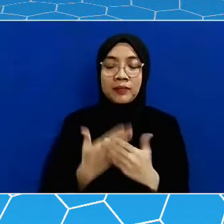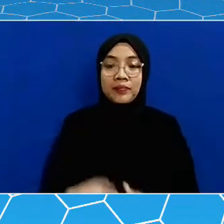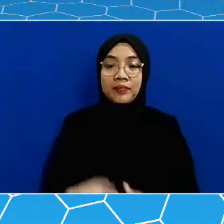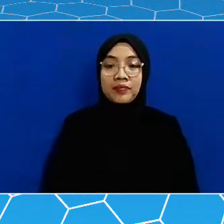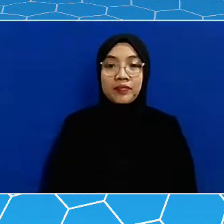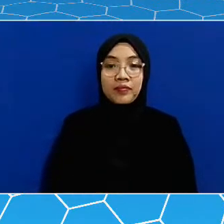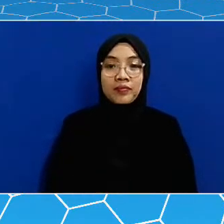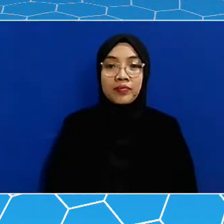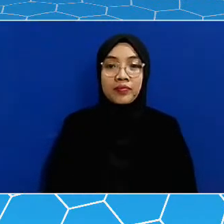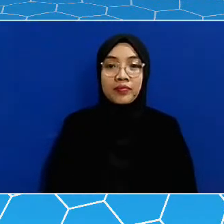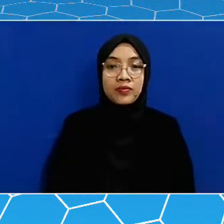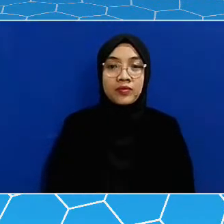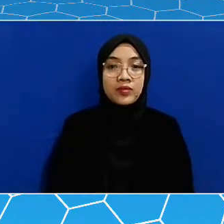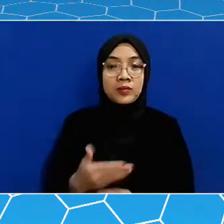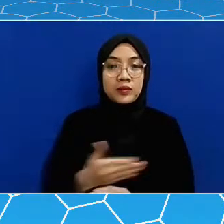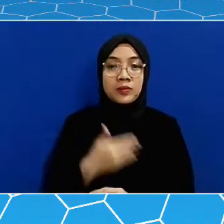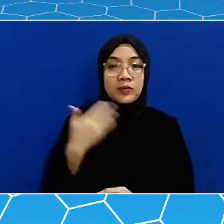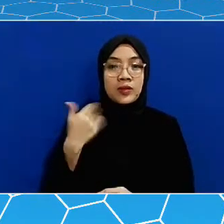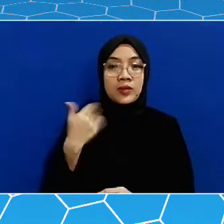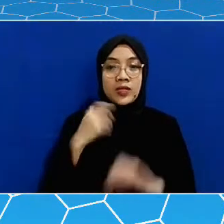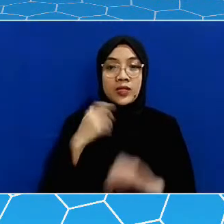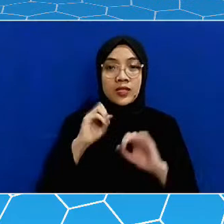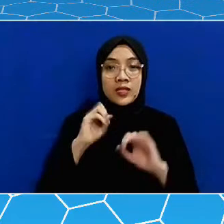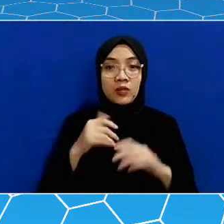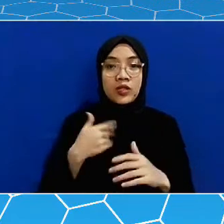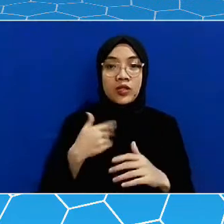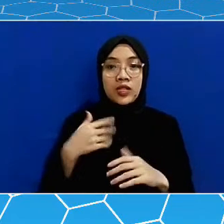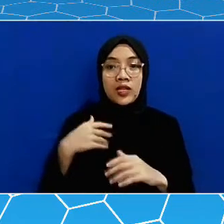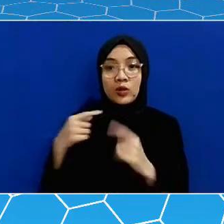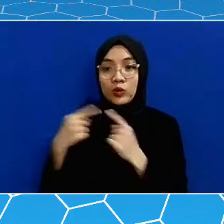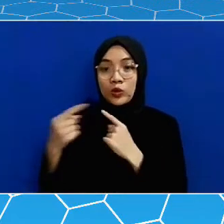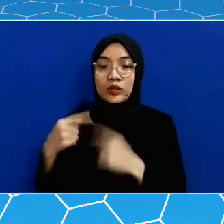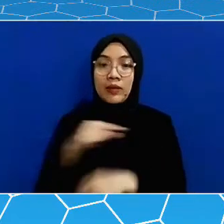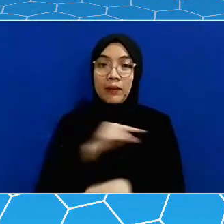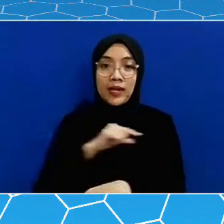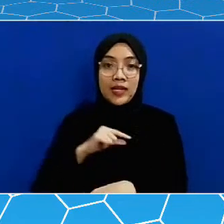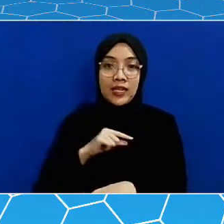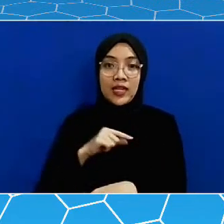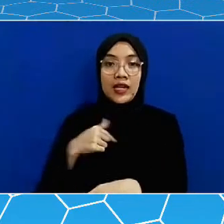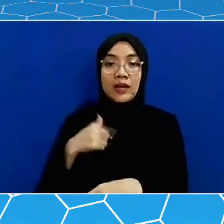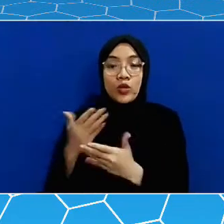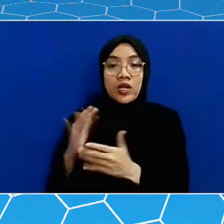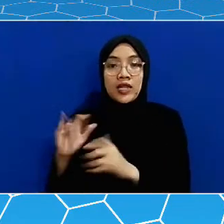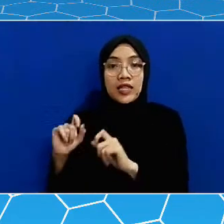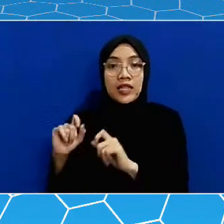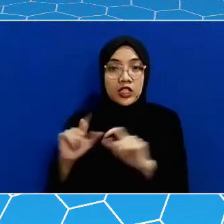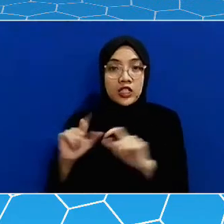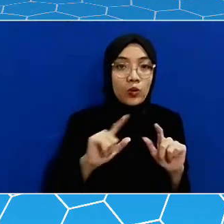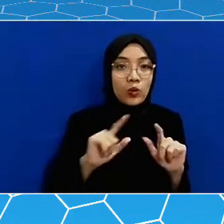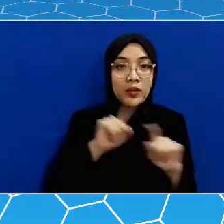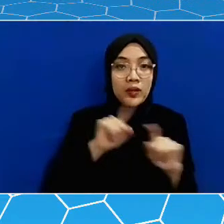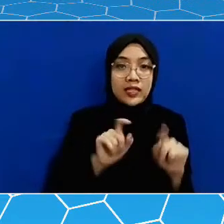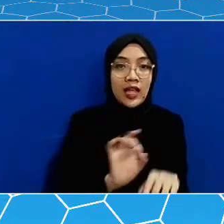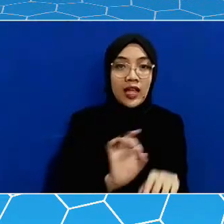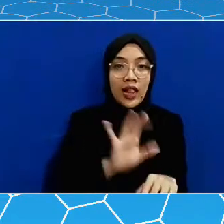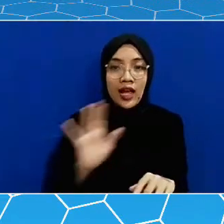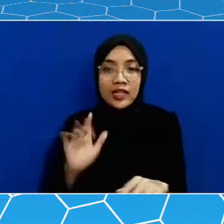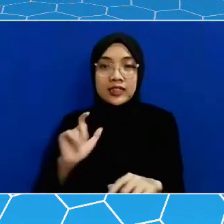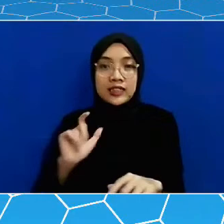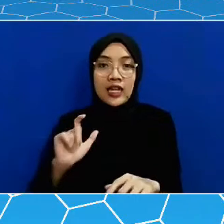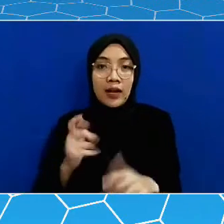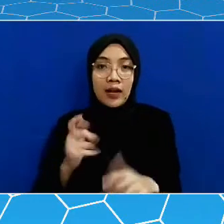the organizers, and we'll try to address any other questions that came from through email at a later date and share that with